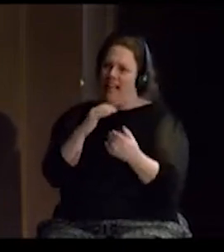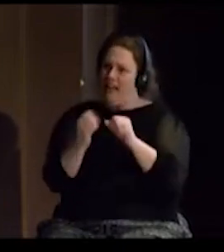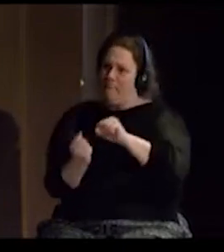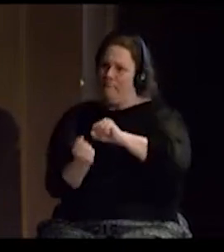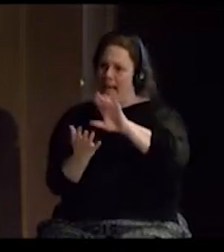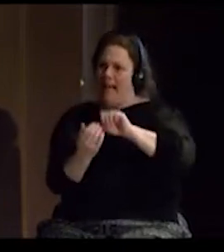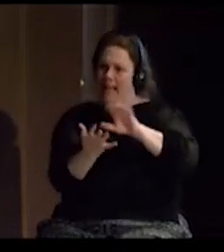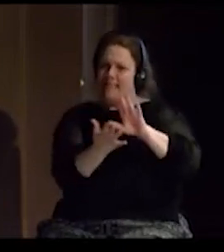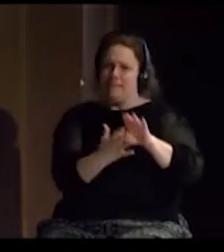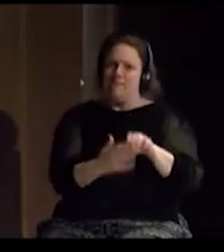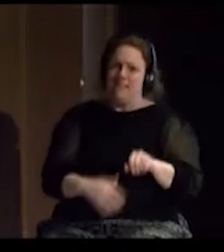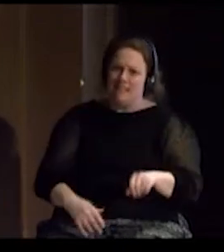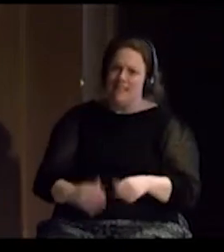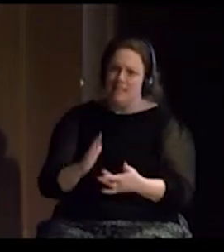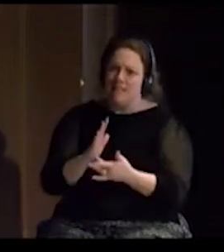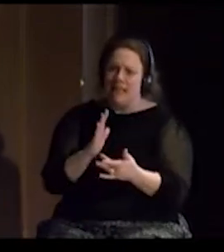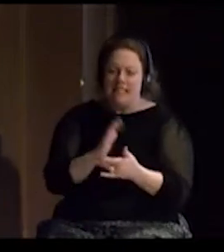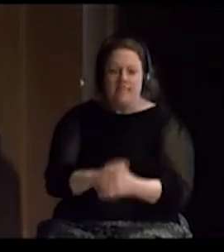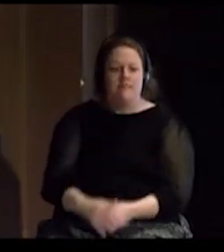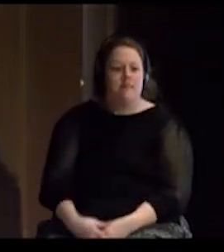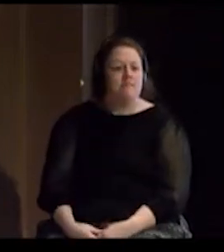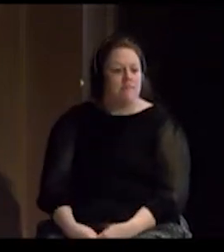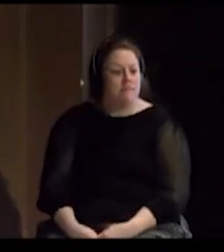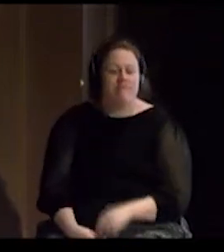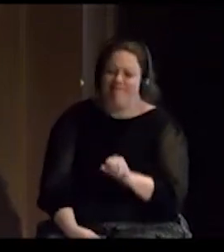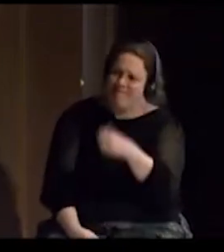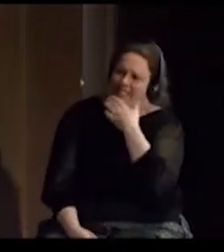genomes. Thank you. Thank you.